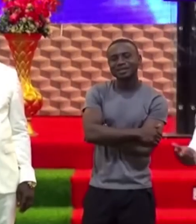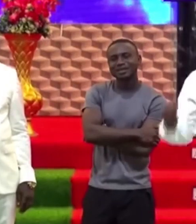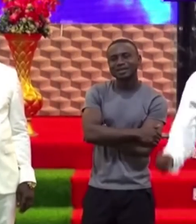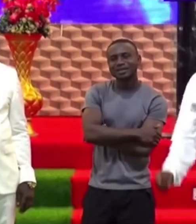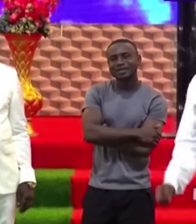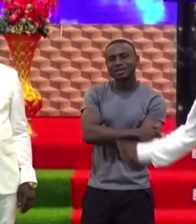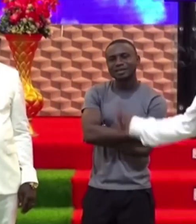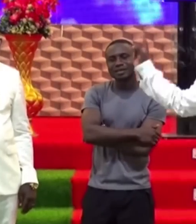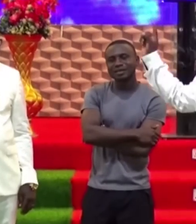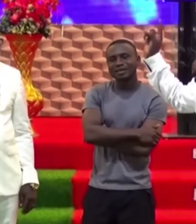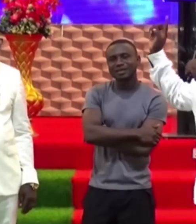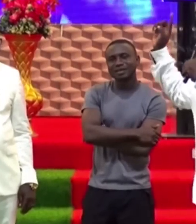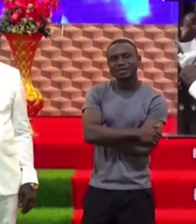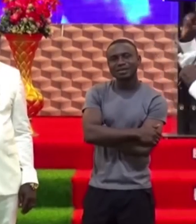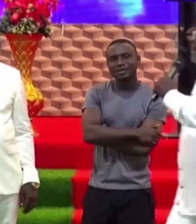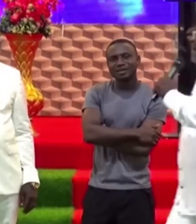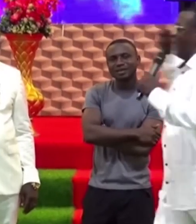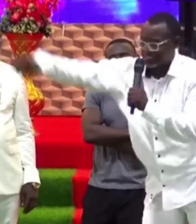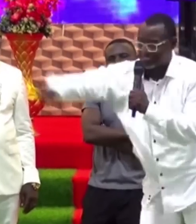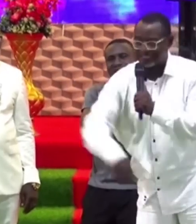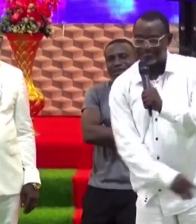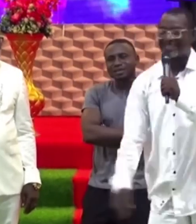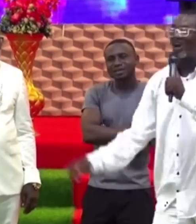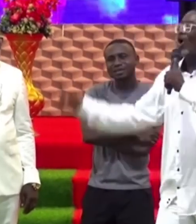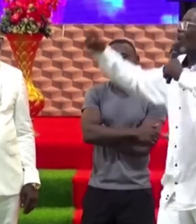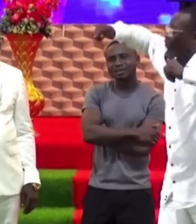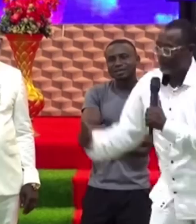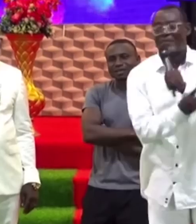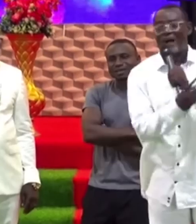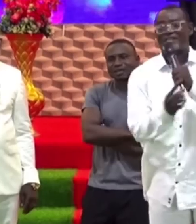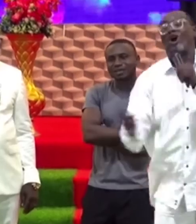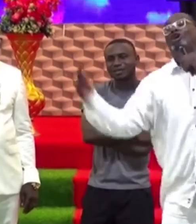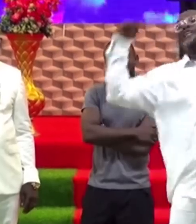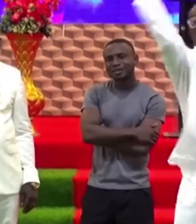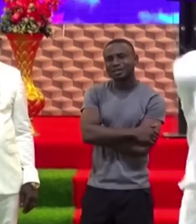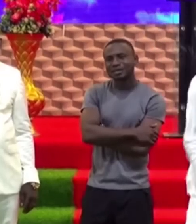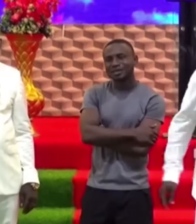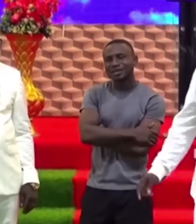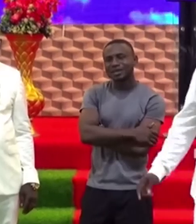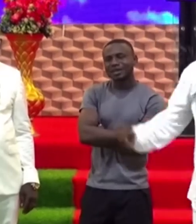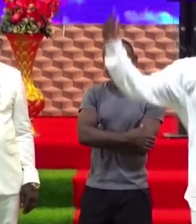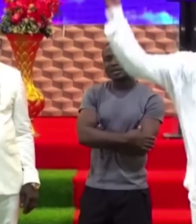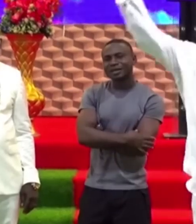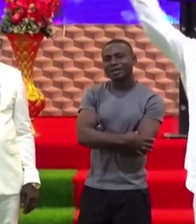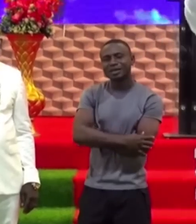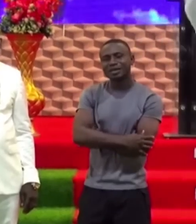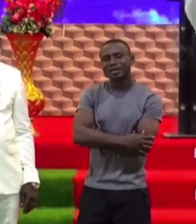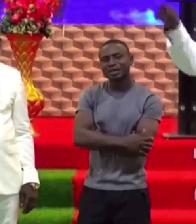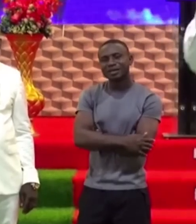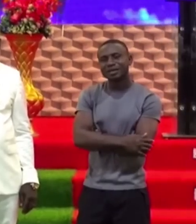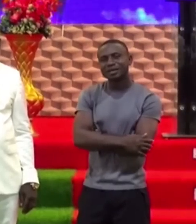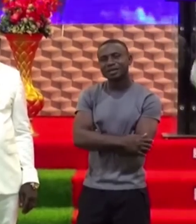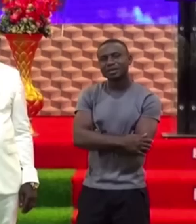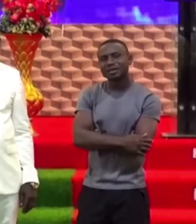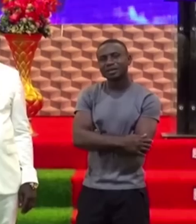wá ó kọ́kọ́ jáwọ́ Japan embassy ó kúrò ní Japan embassy ó lọ Japan fúnra ẹ̀ olórí airline ní Japan